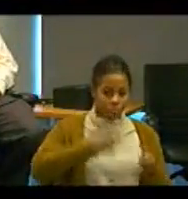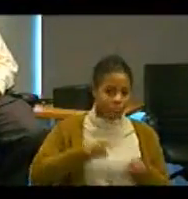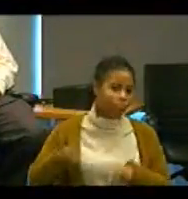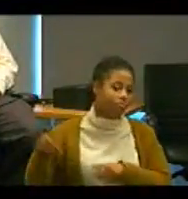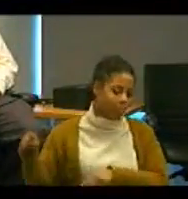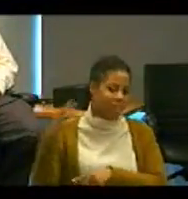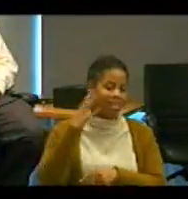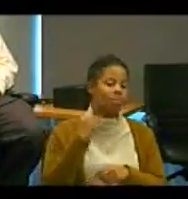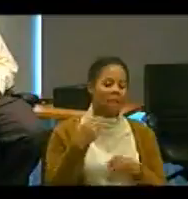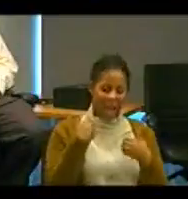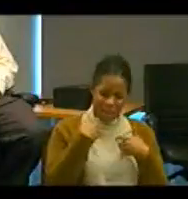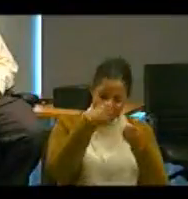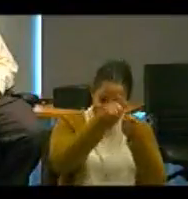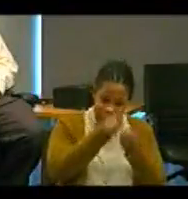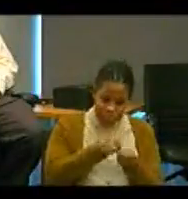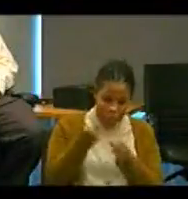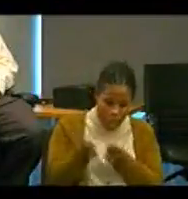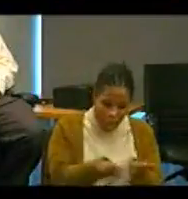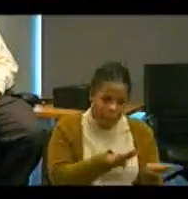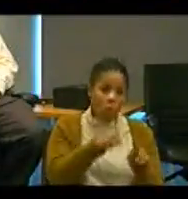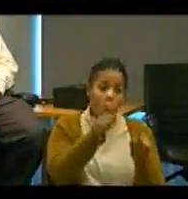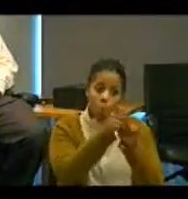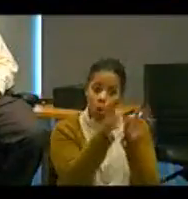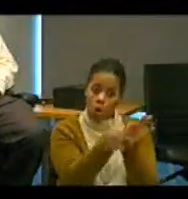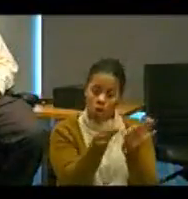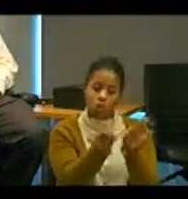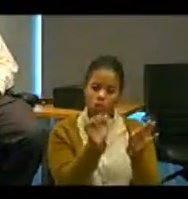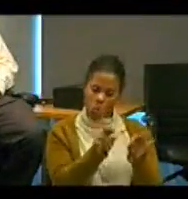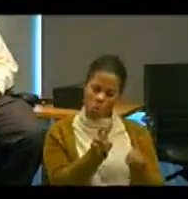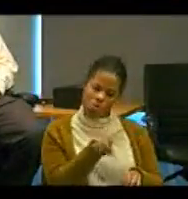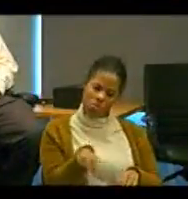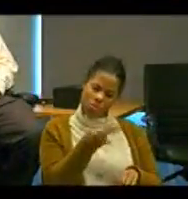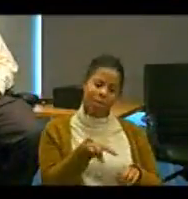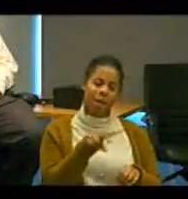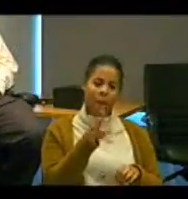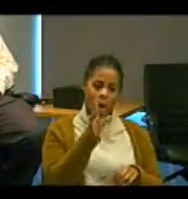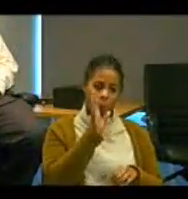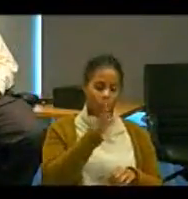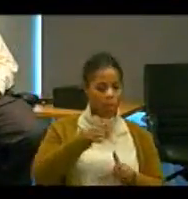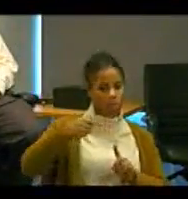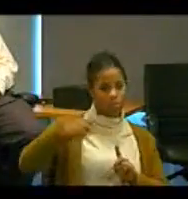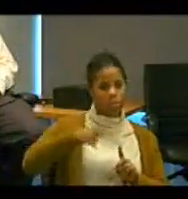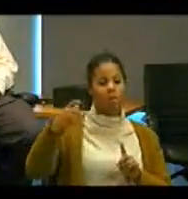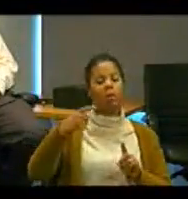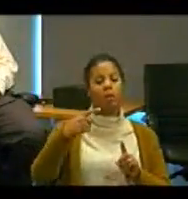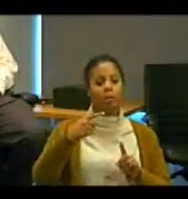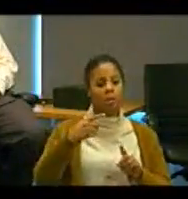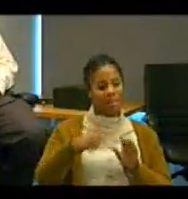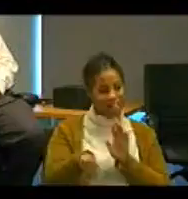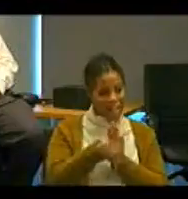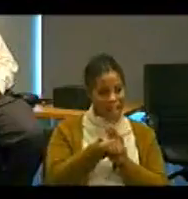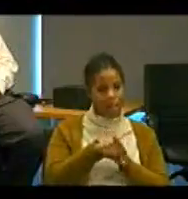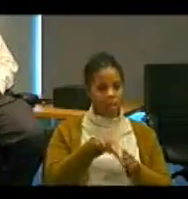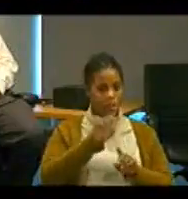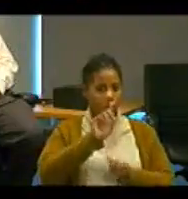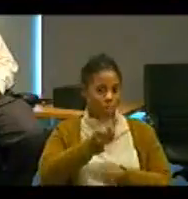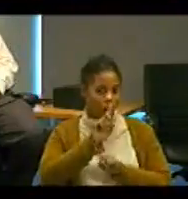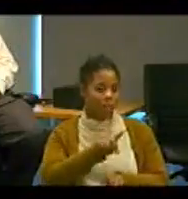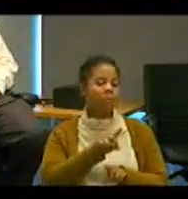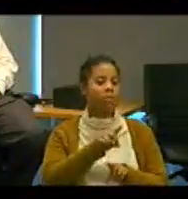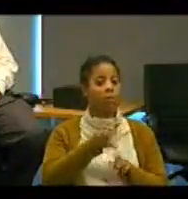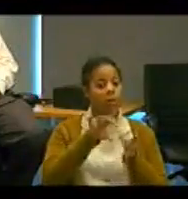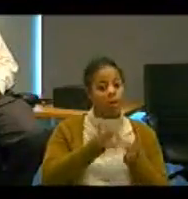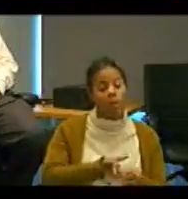behaviors, words, and conditions that trigger in her or him a negative reaction, reactions that are often responses to past abuses or